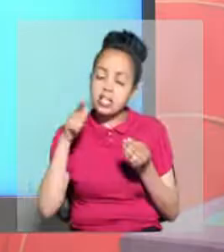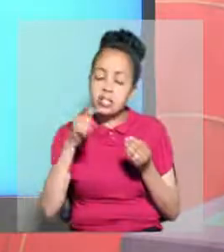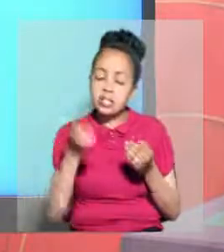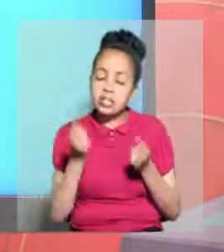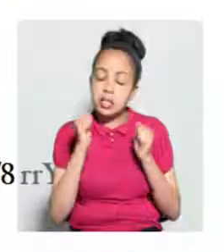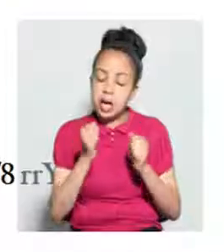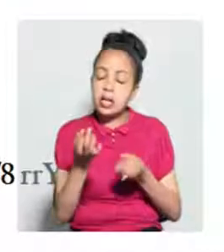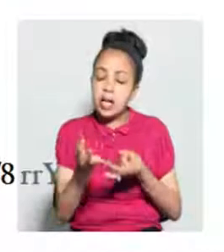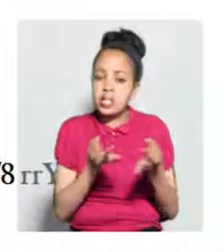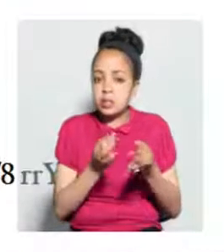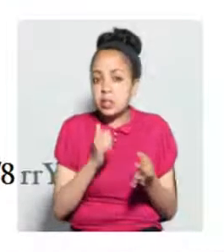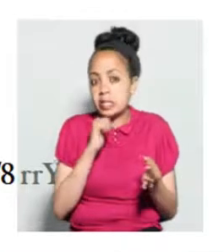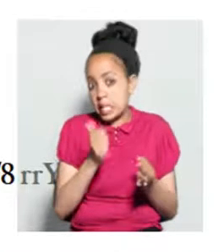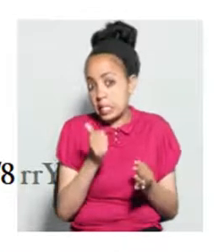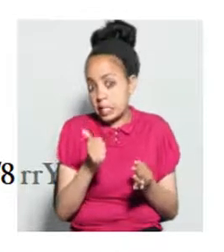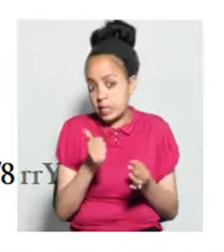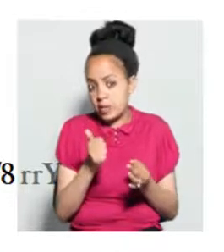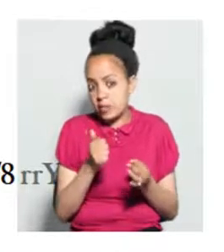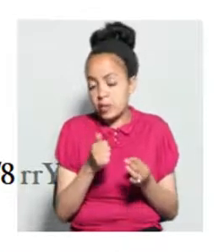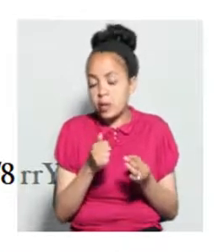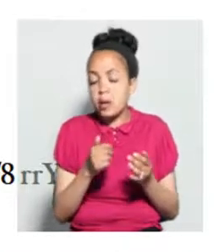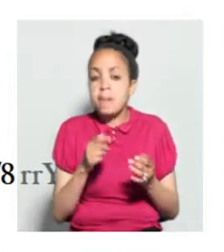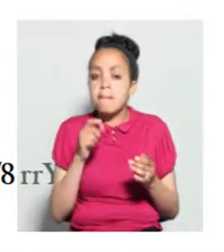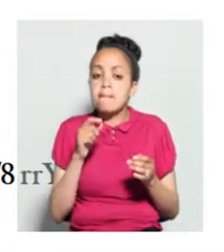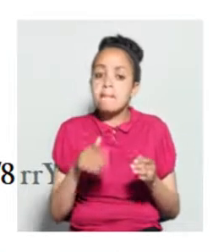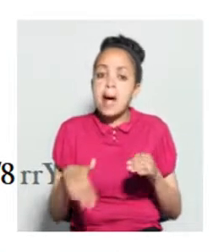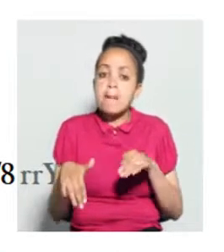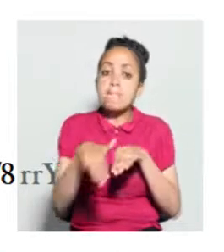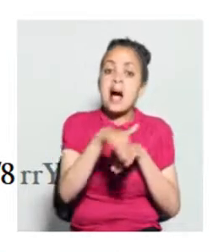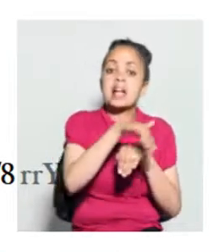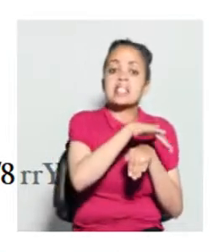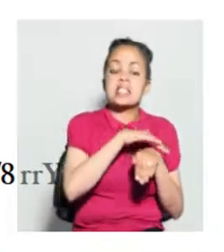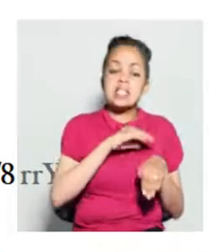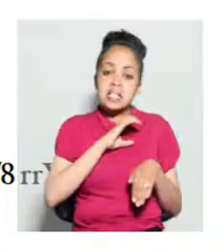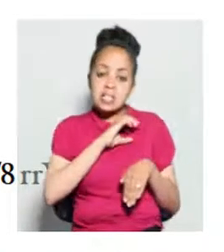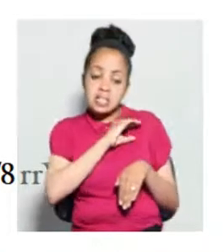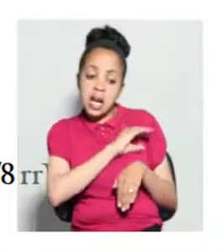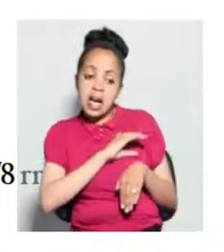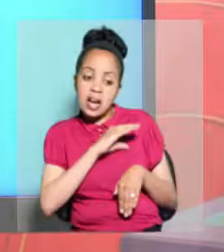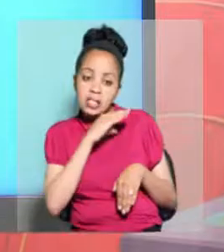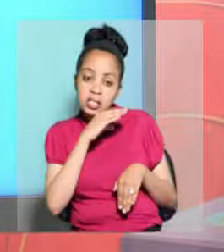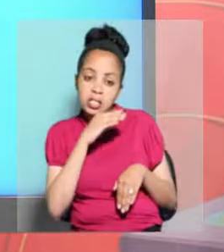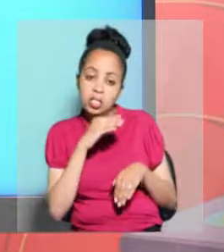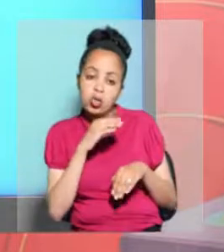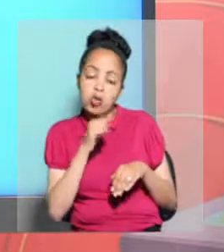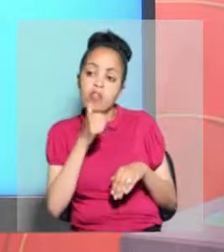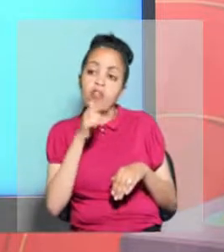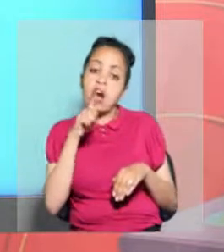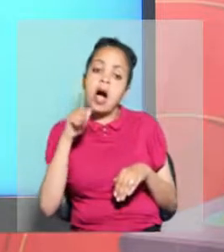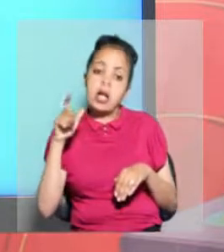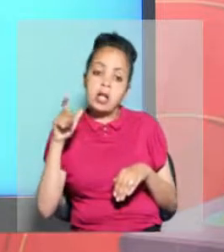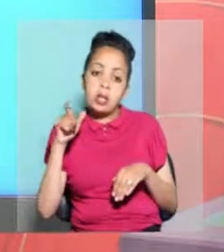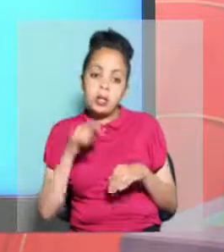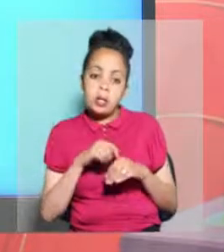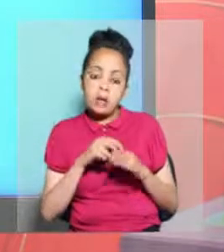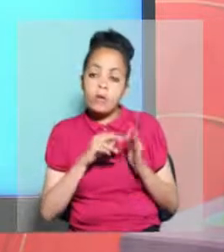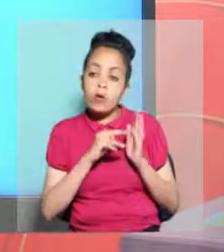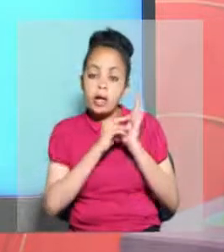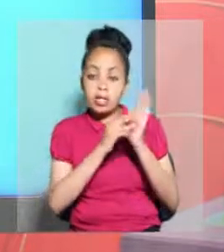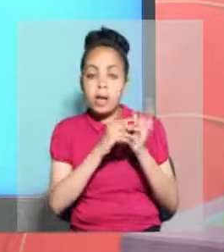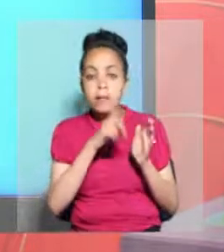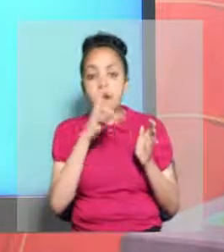express itself in a phenotype by masking the character of recessive allele. When we see homozygous